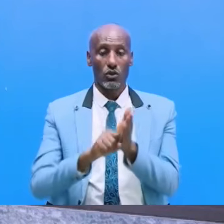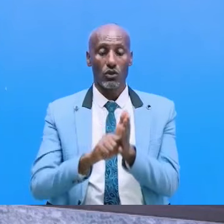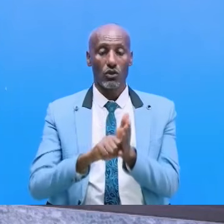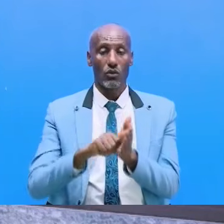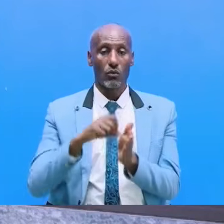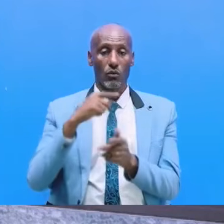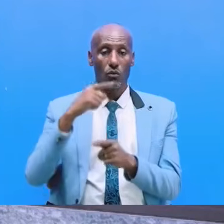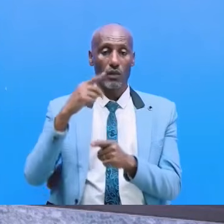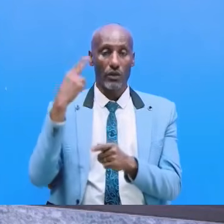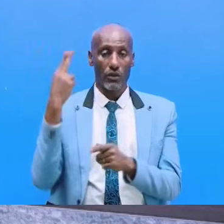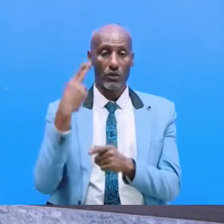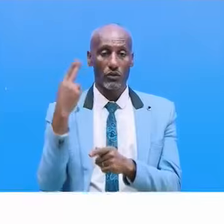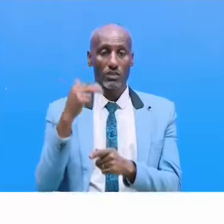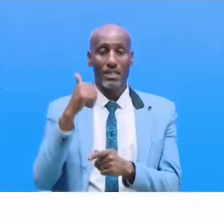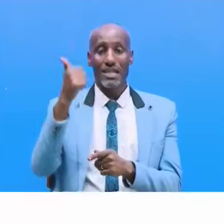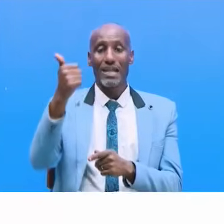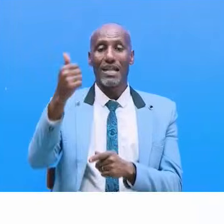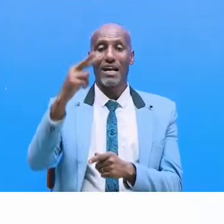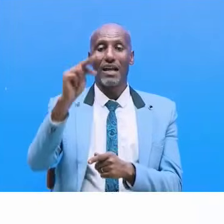what? An.